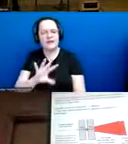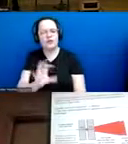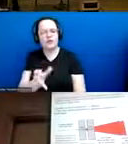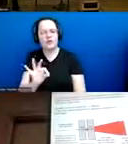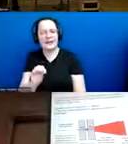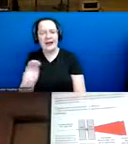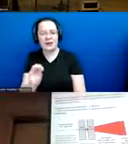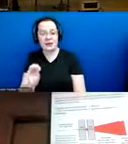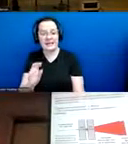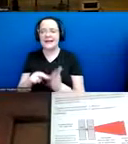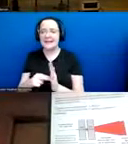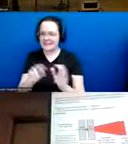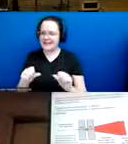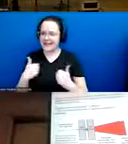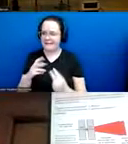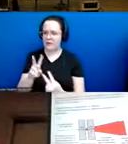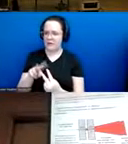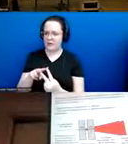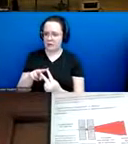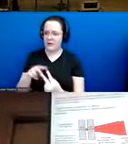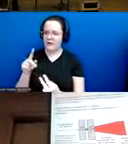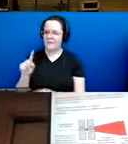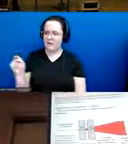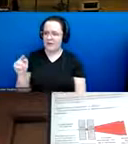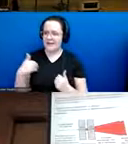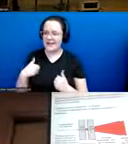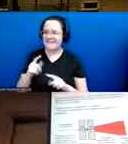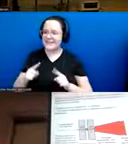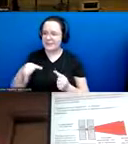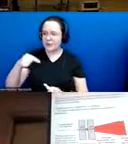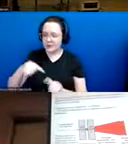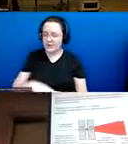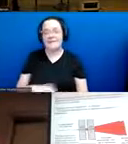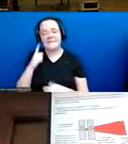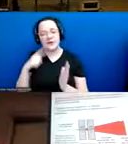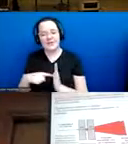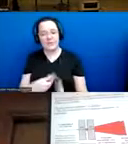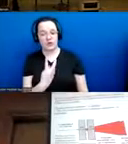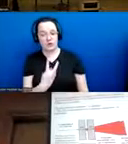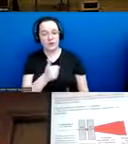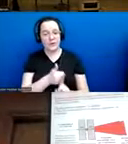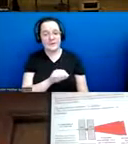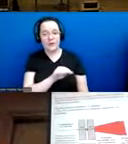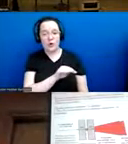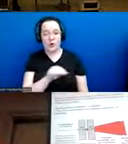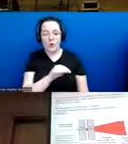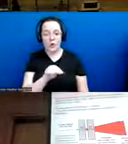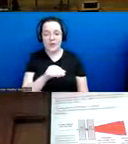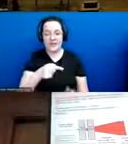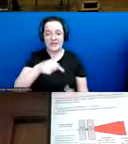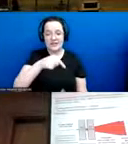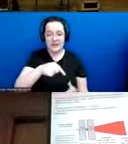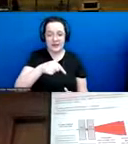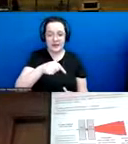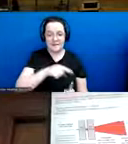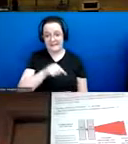that have different polarizations, right? So for example, two of the photons can be horizontally polarized, or if they are producing the second crystal, they